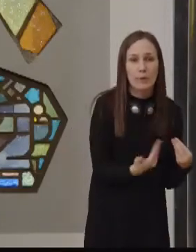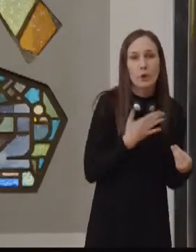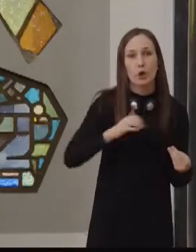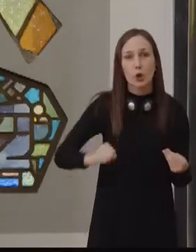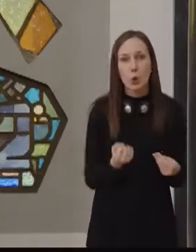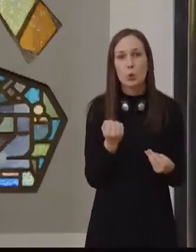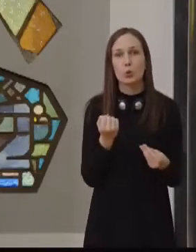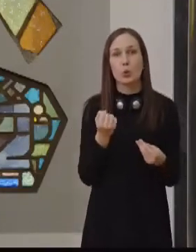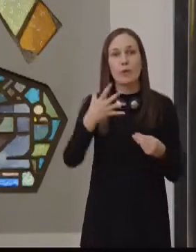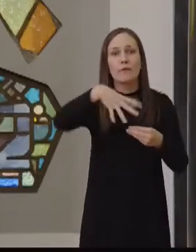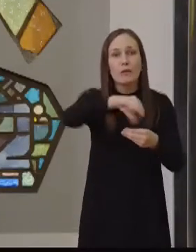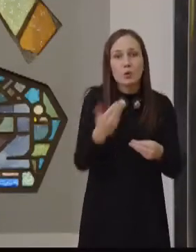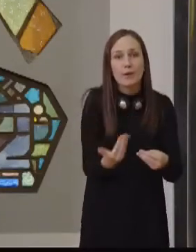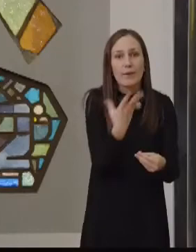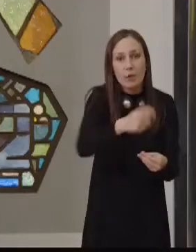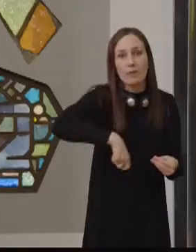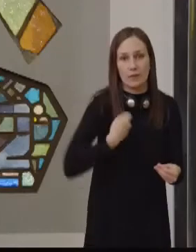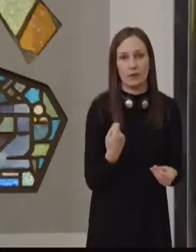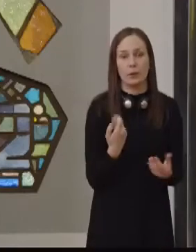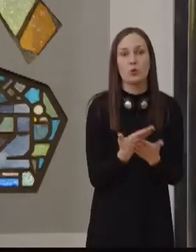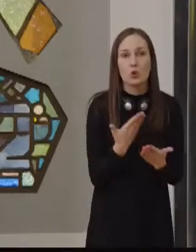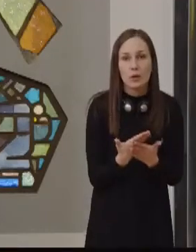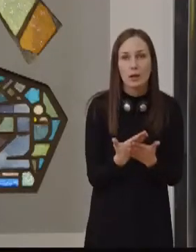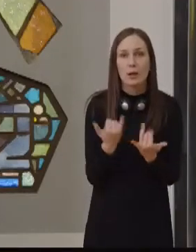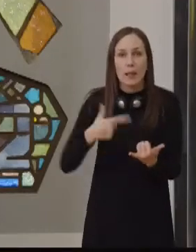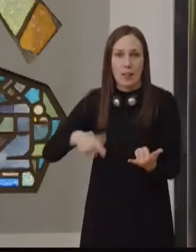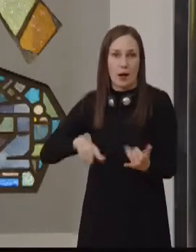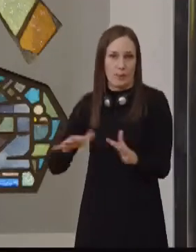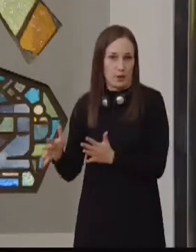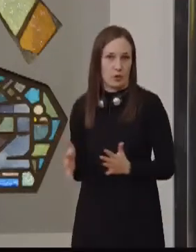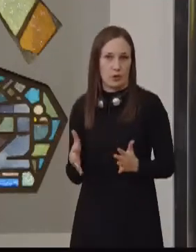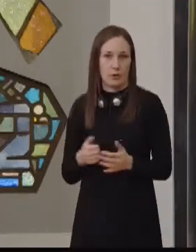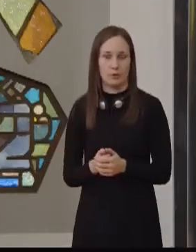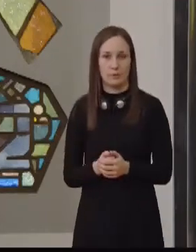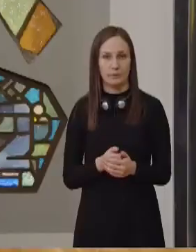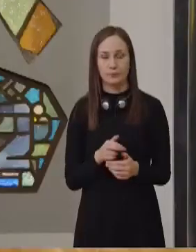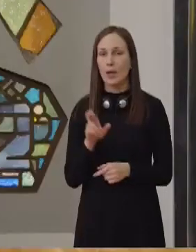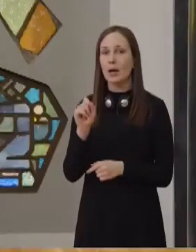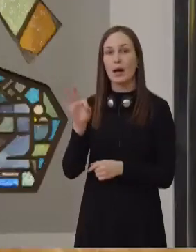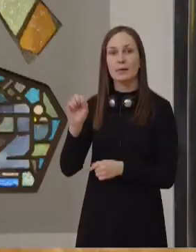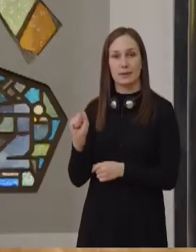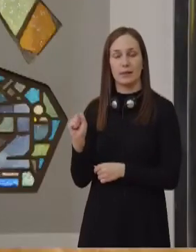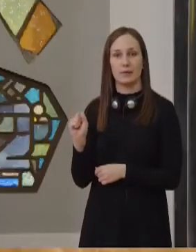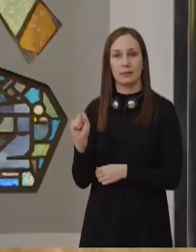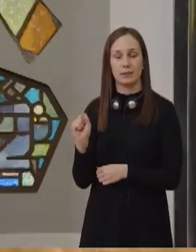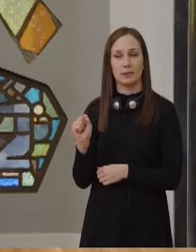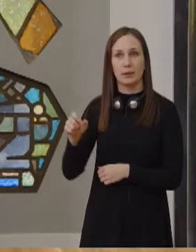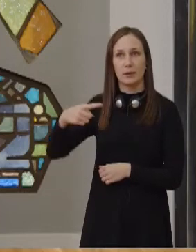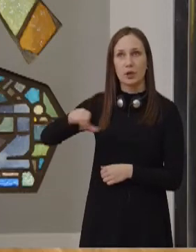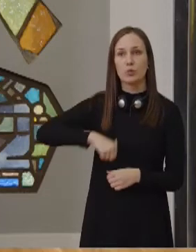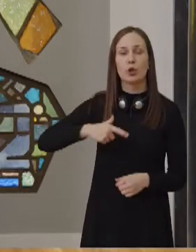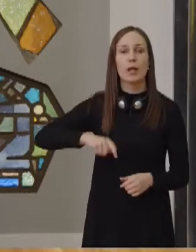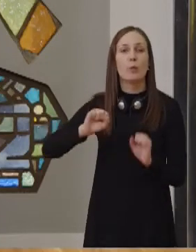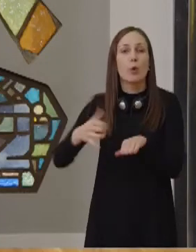the life of my friends, the life of my relatives is passing by because we are just waiting for something and we